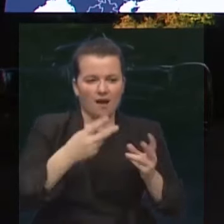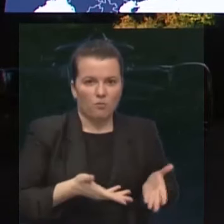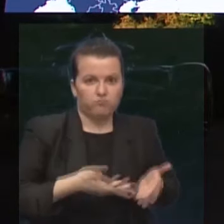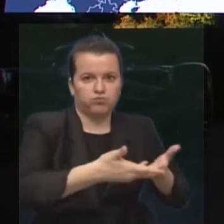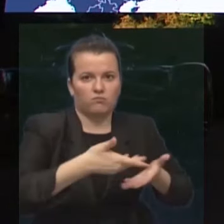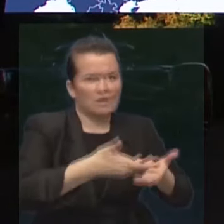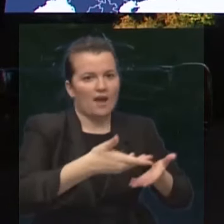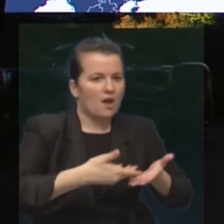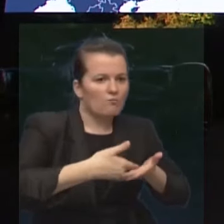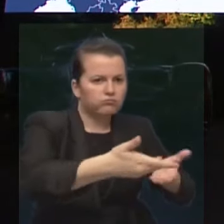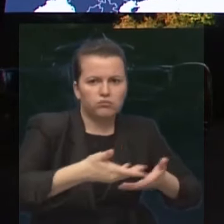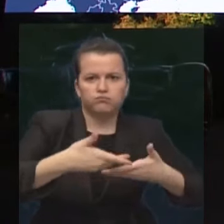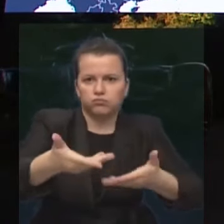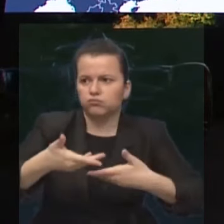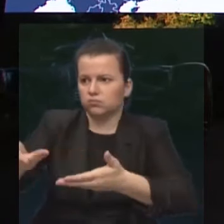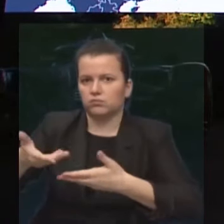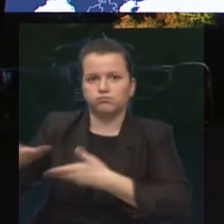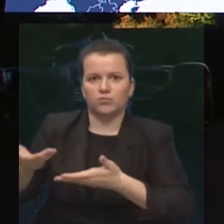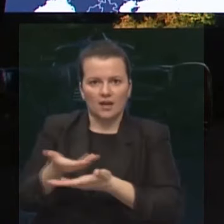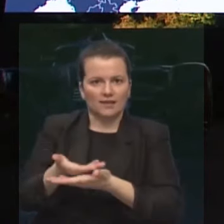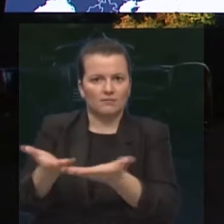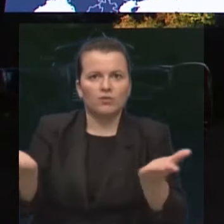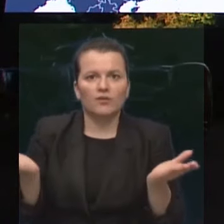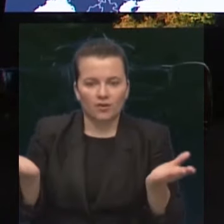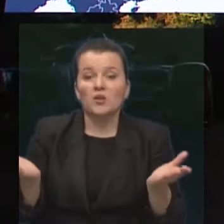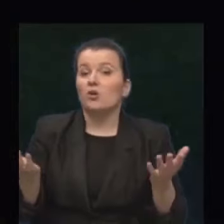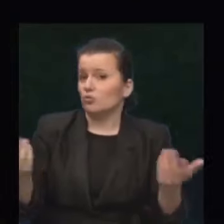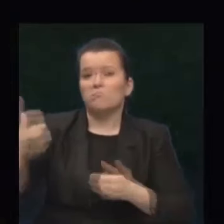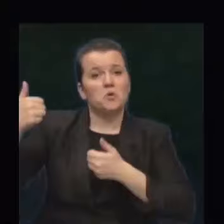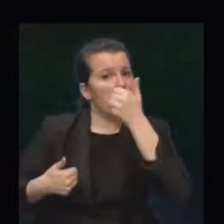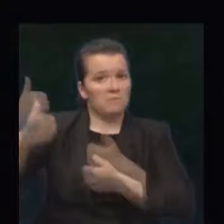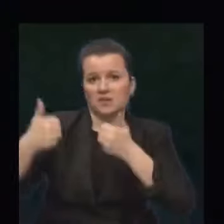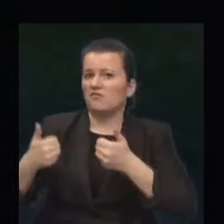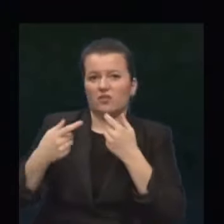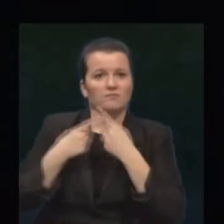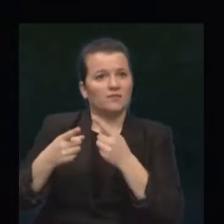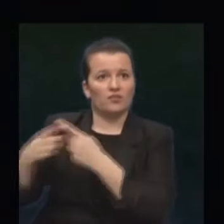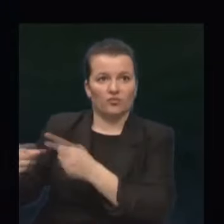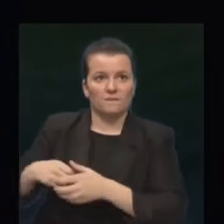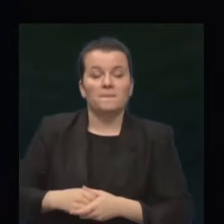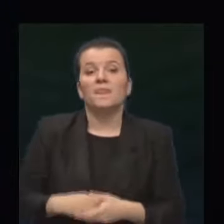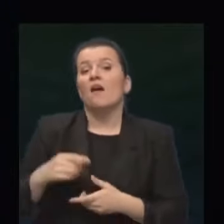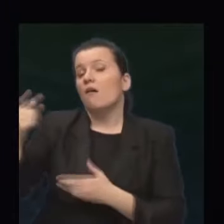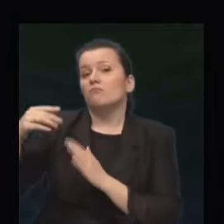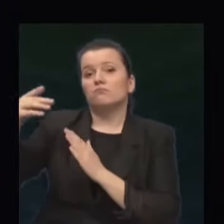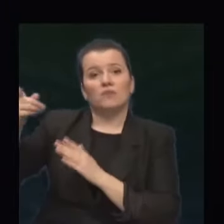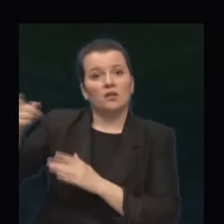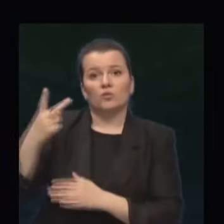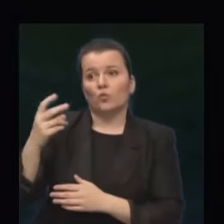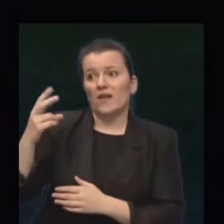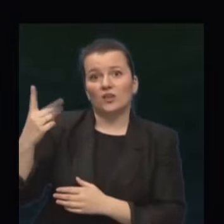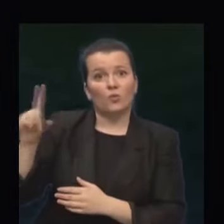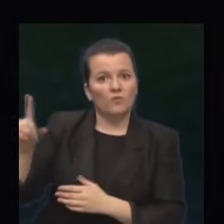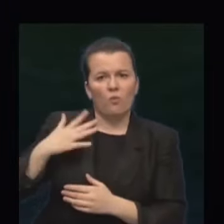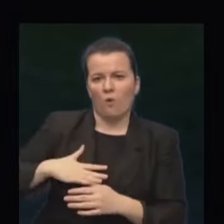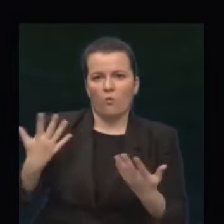Korea, for instance, we announced our competitiveness program in January 2021 to improve domestic sales, but